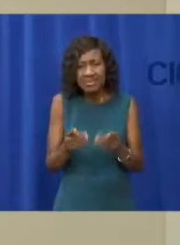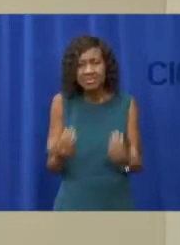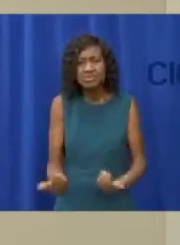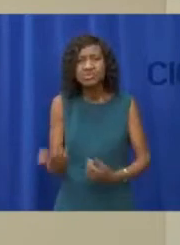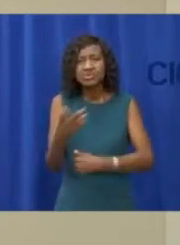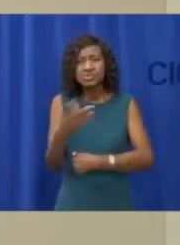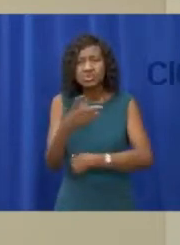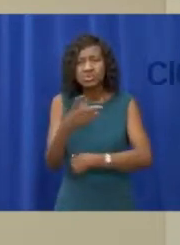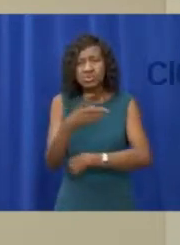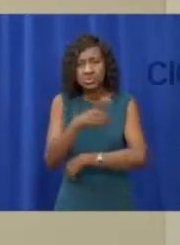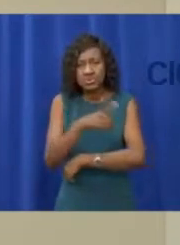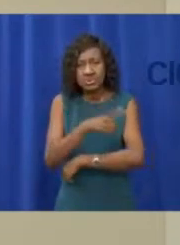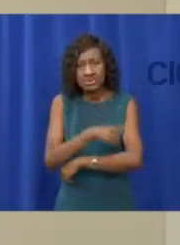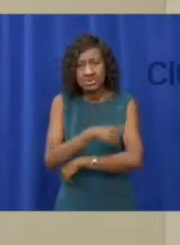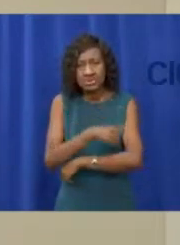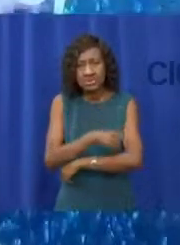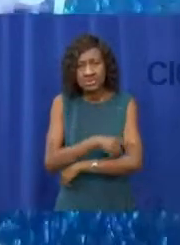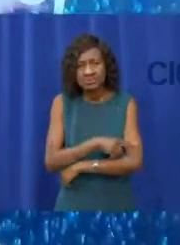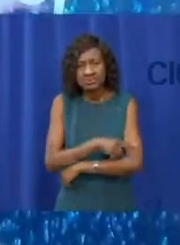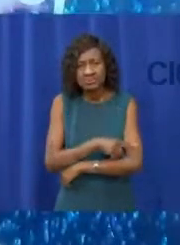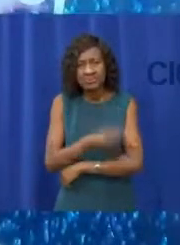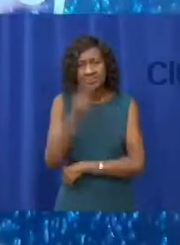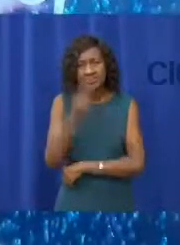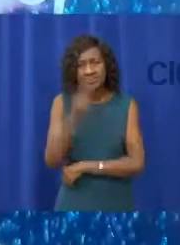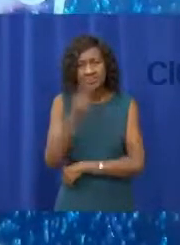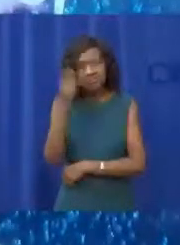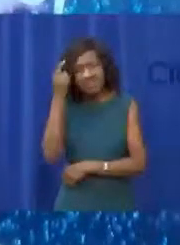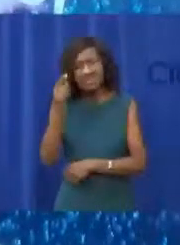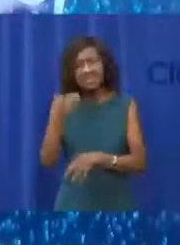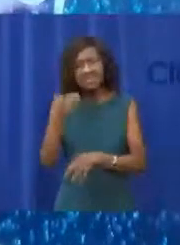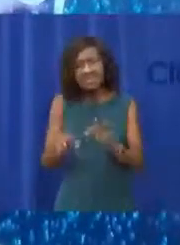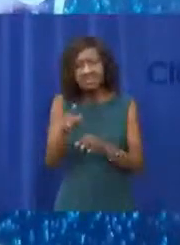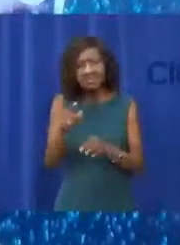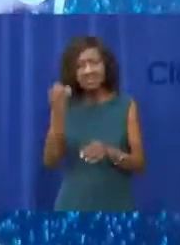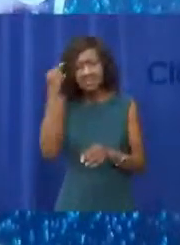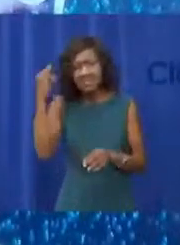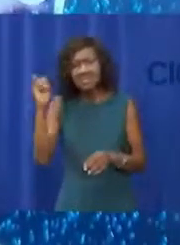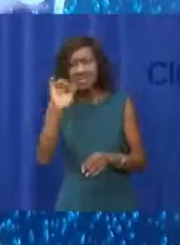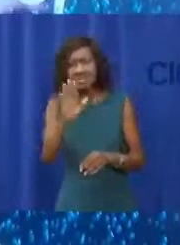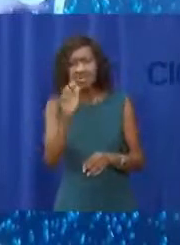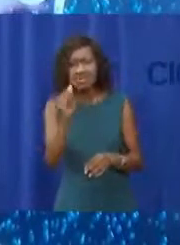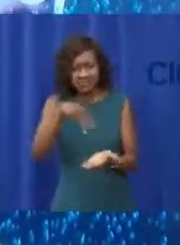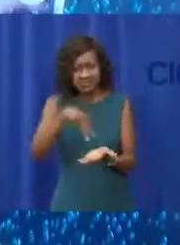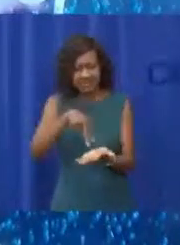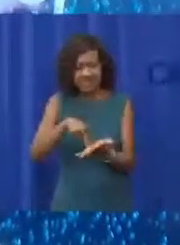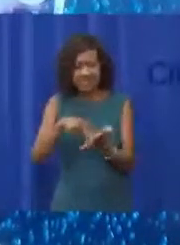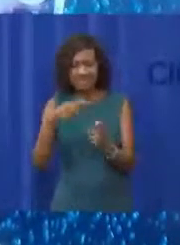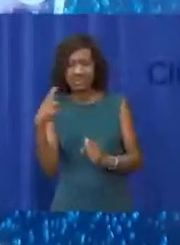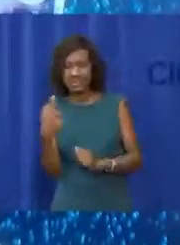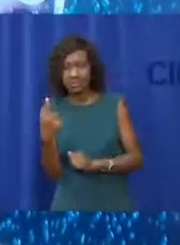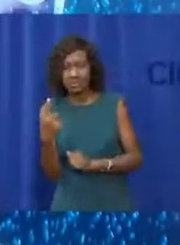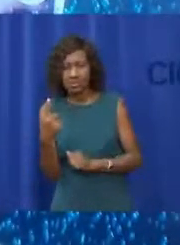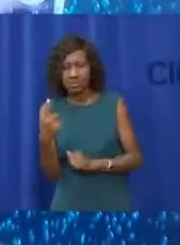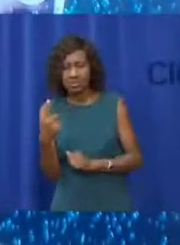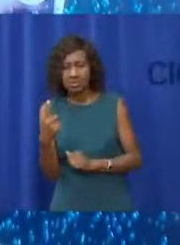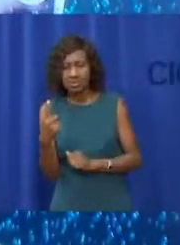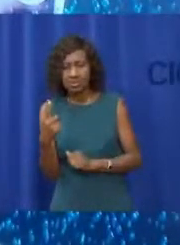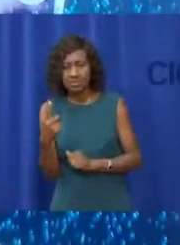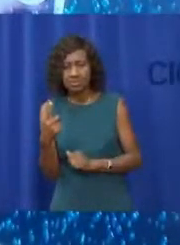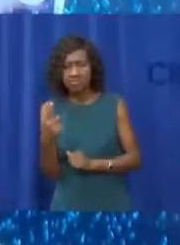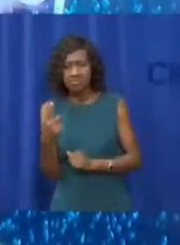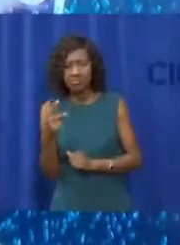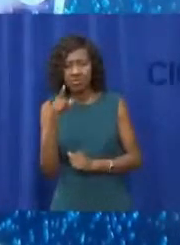announcement today? I think if you can imagine yourself standing alone, isolated from everybody, there is no way you can catch